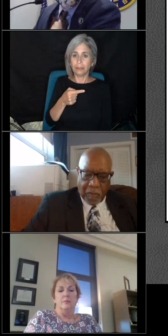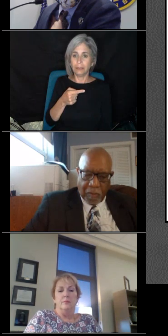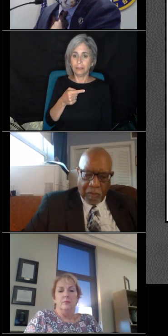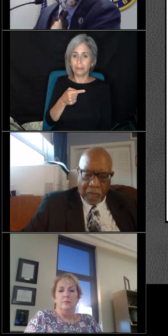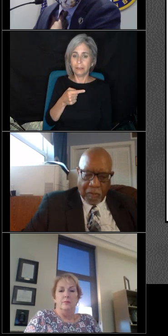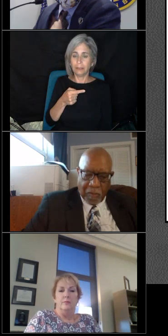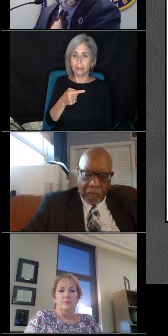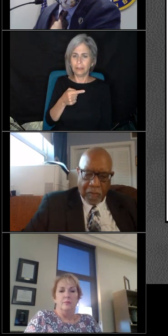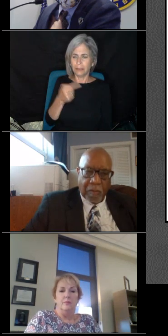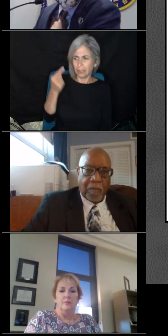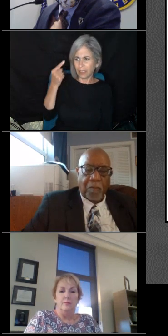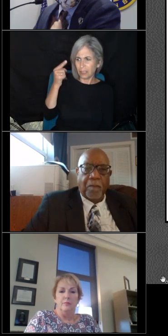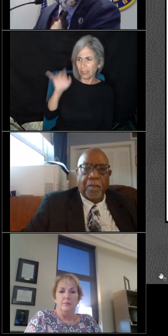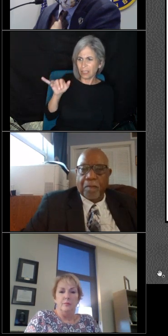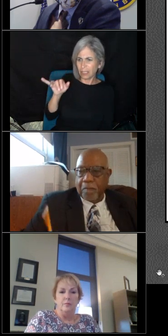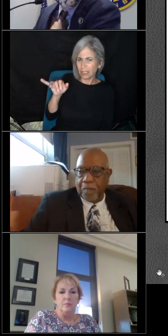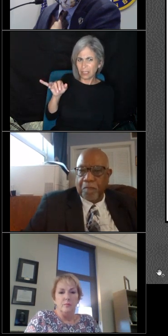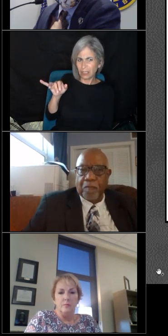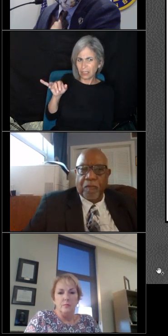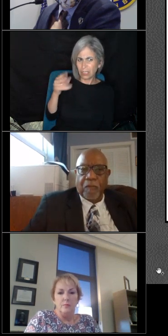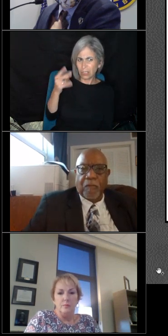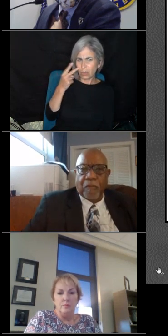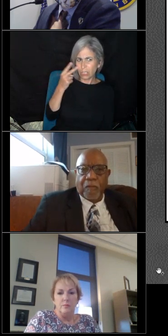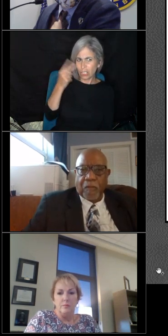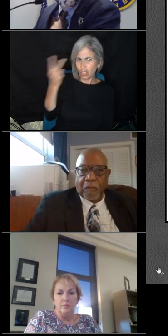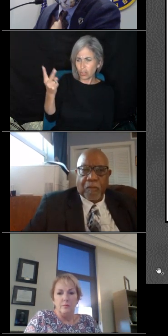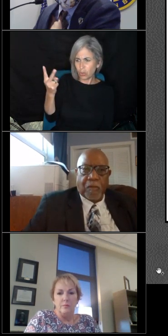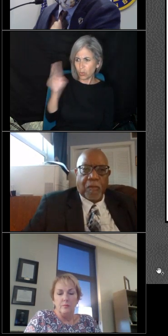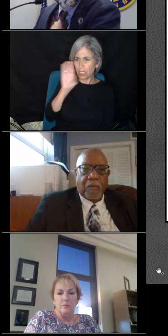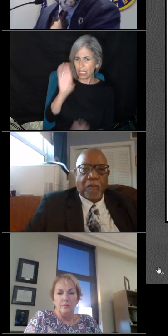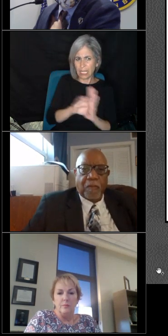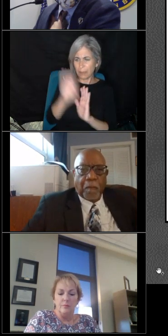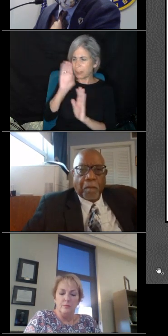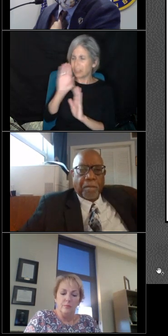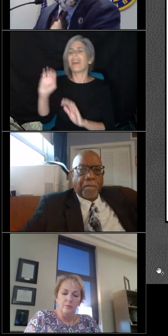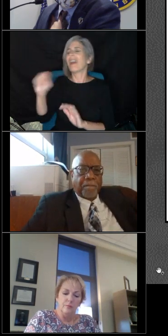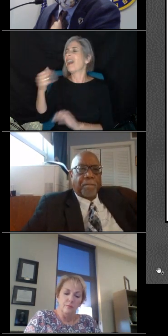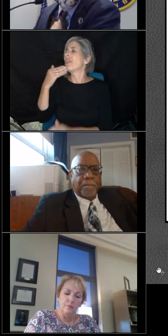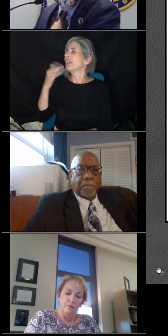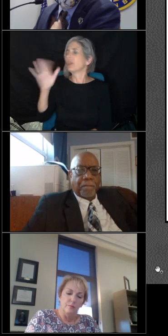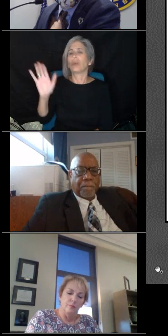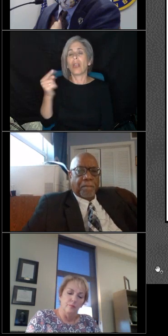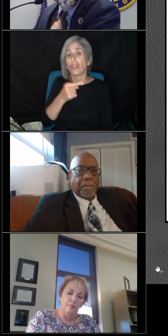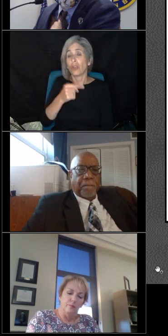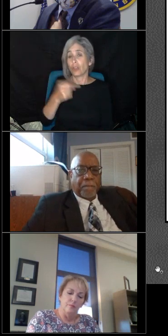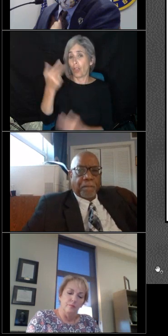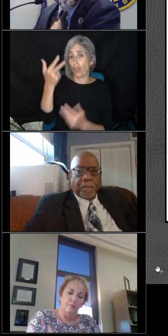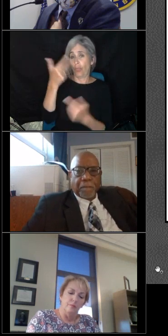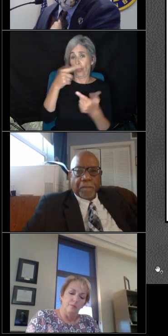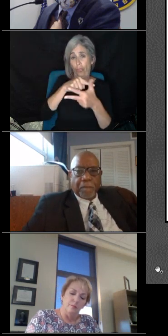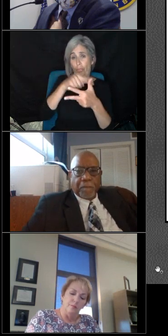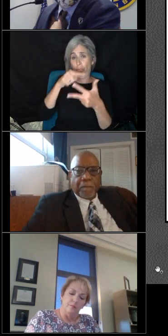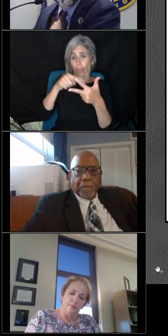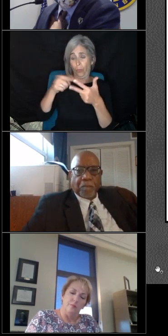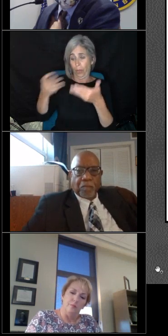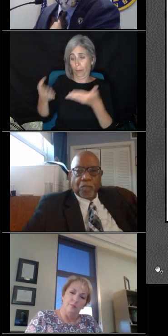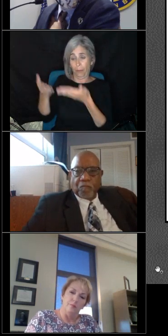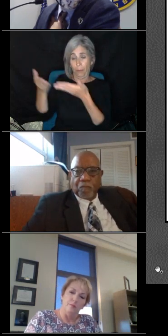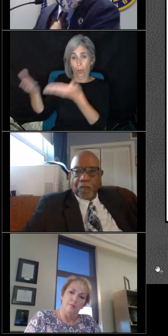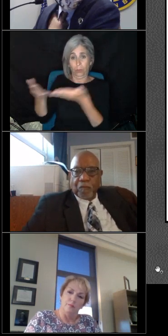Is there one, did it jump to images there? There we go, yes, thank you. So there are three proposals which we've